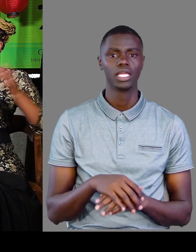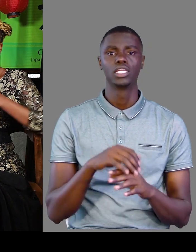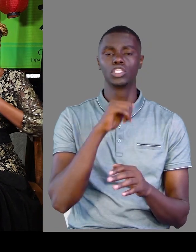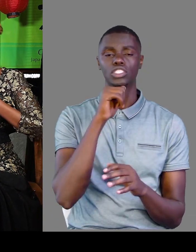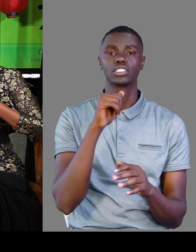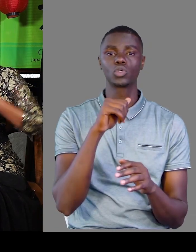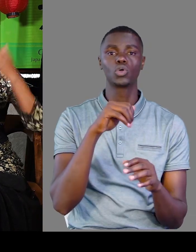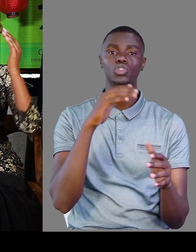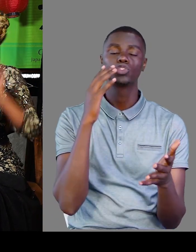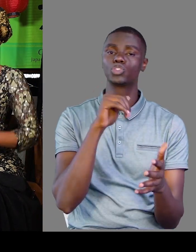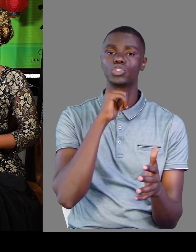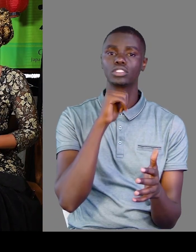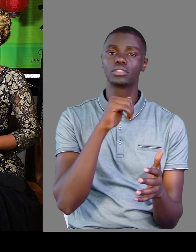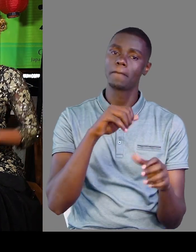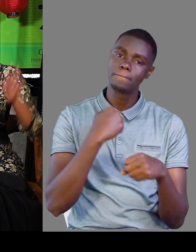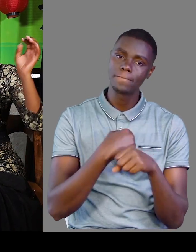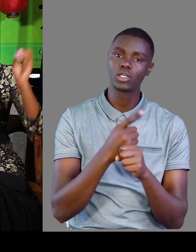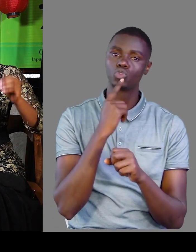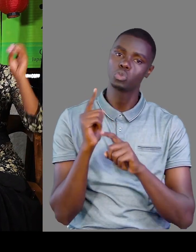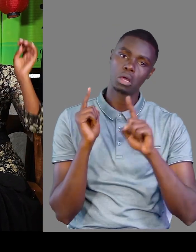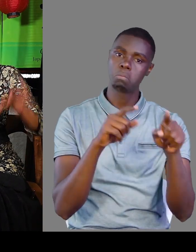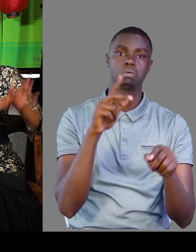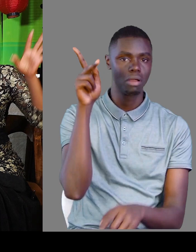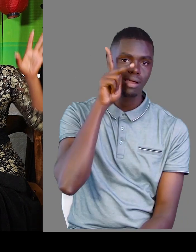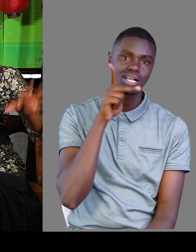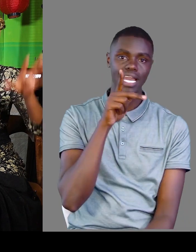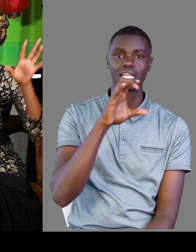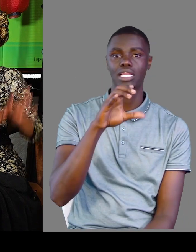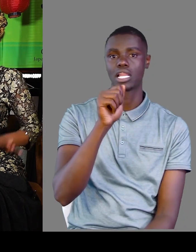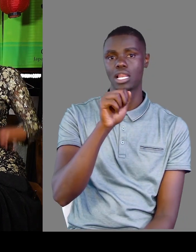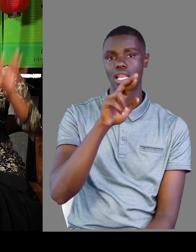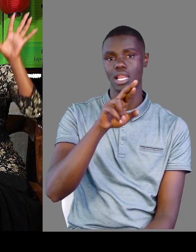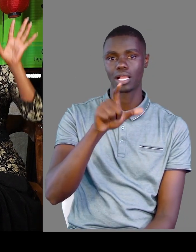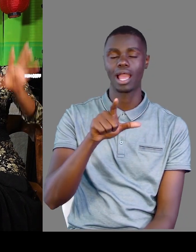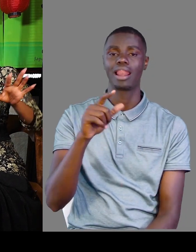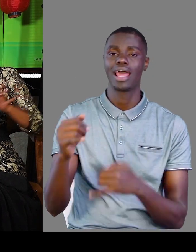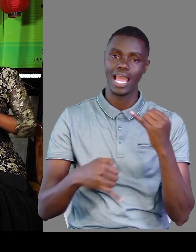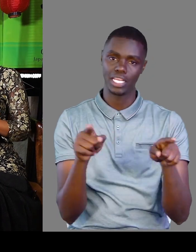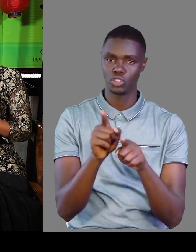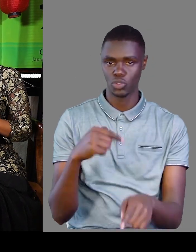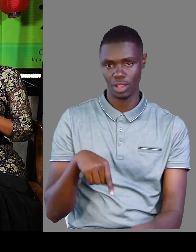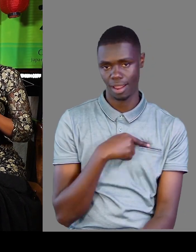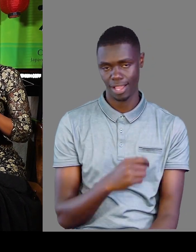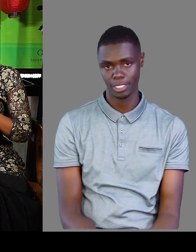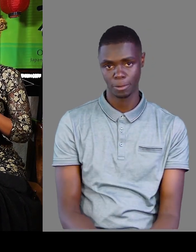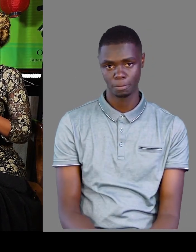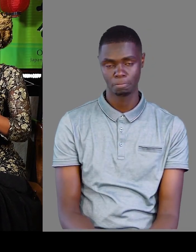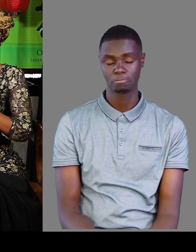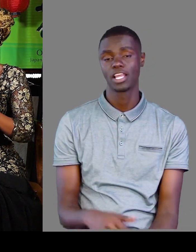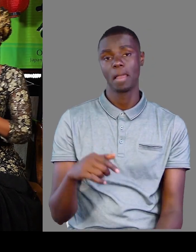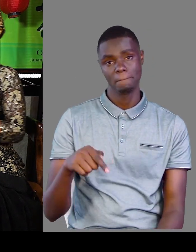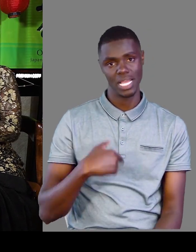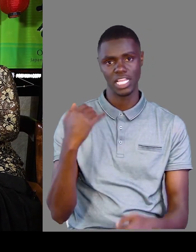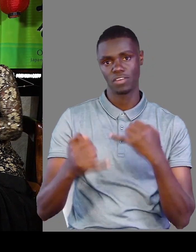been a very, very amazing night. We've gotten to learn a lot. We have gotten to interact with the most amazing people. I'm sure you guys have seen all that on the